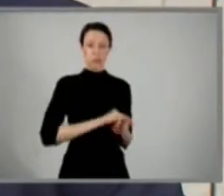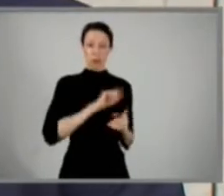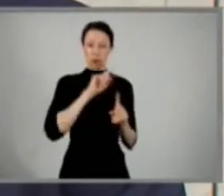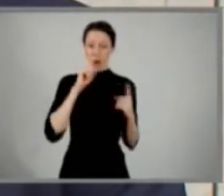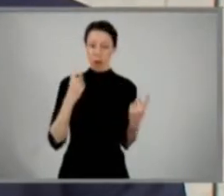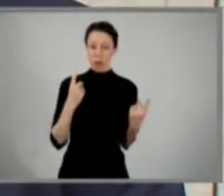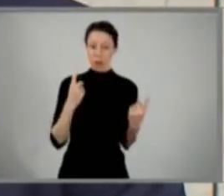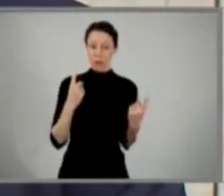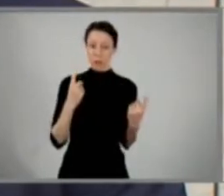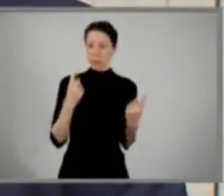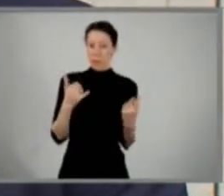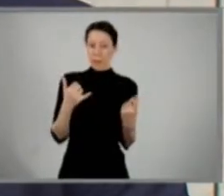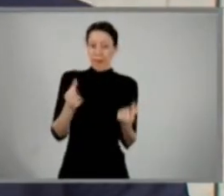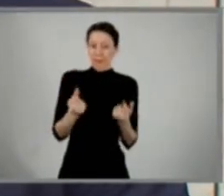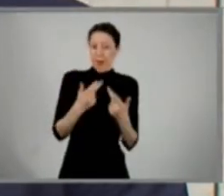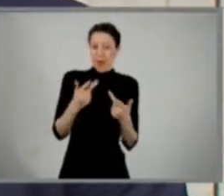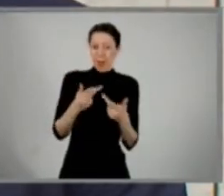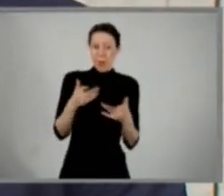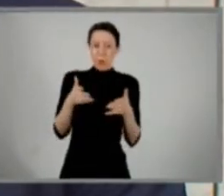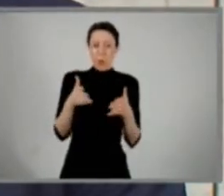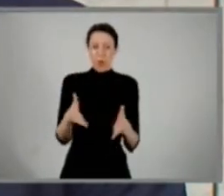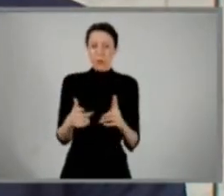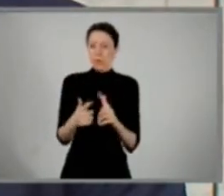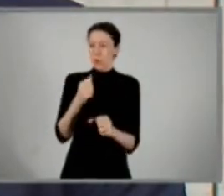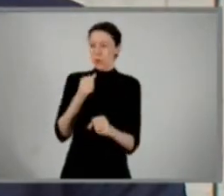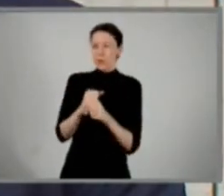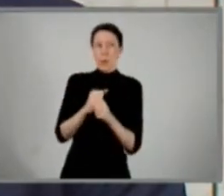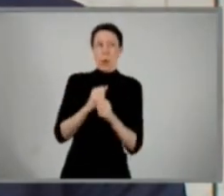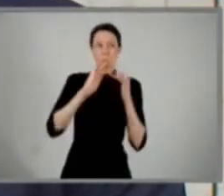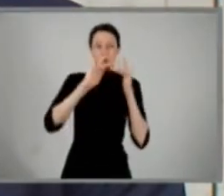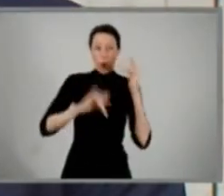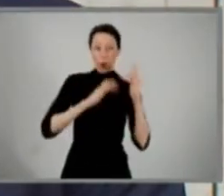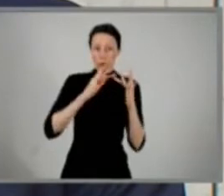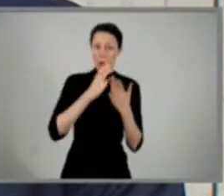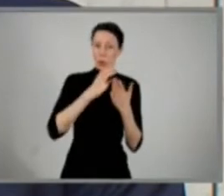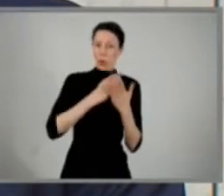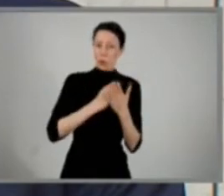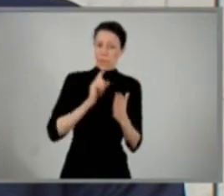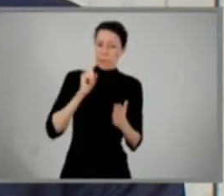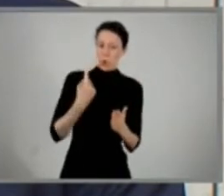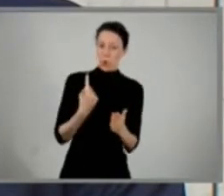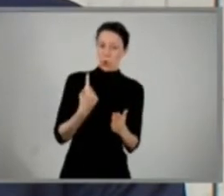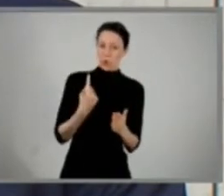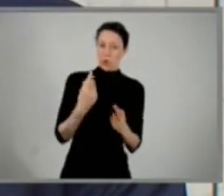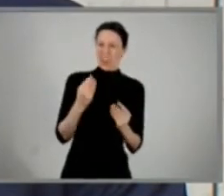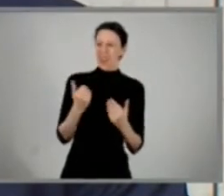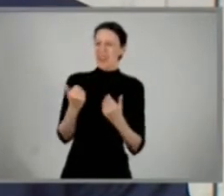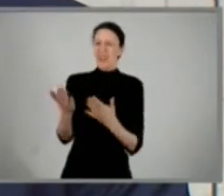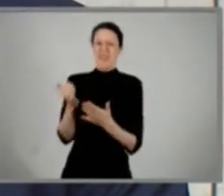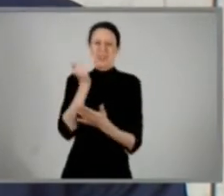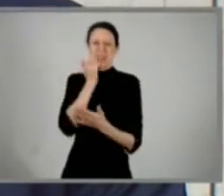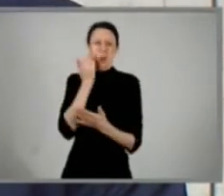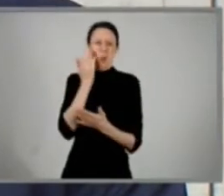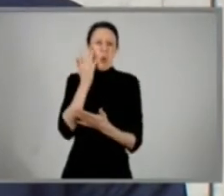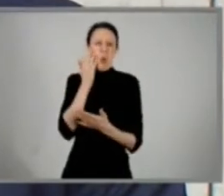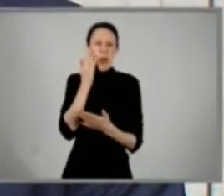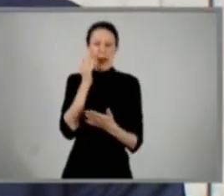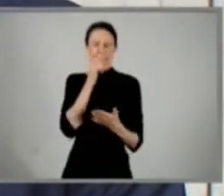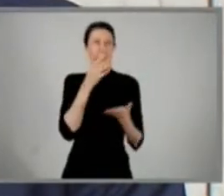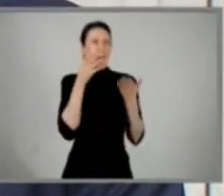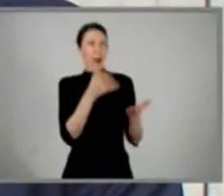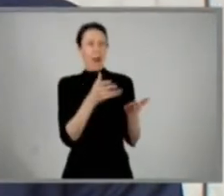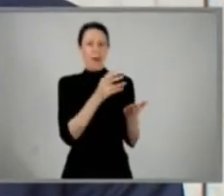some approximate date when you think that we will be back in more full operation? The short answer